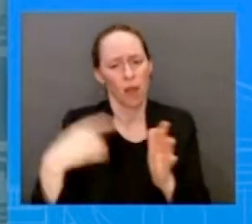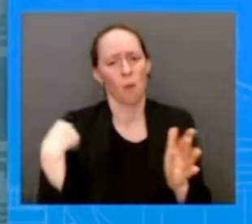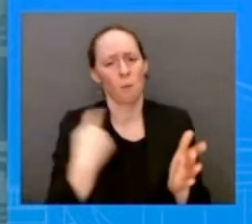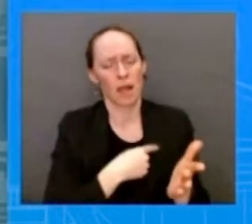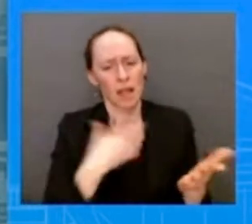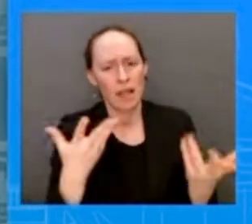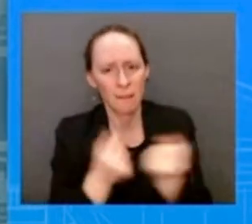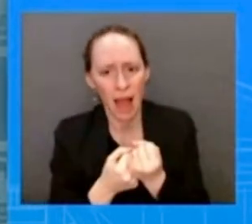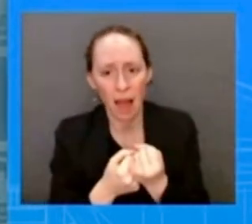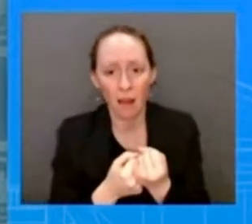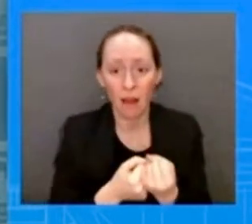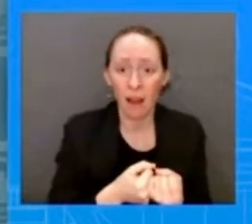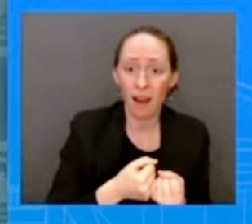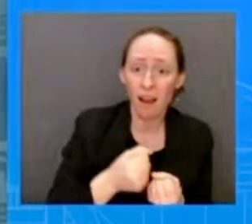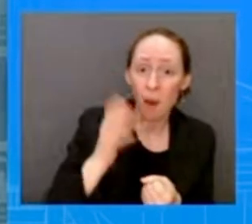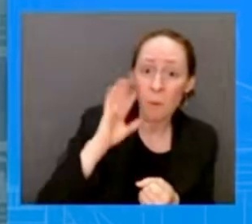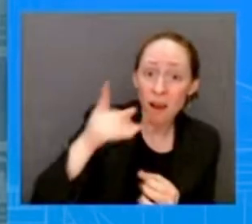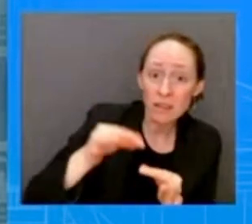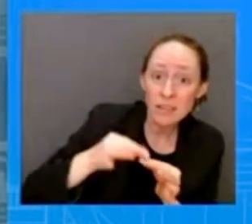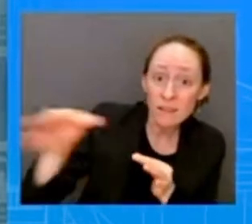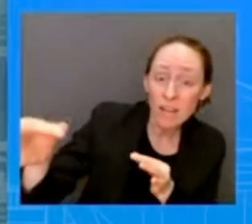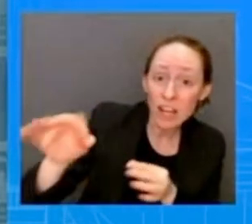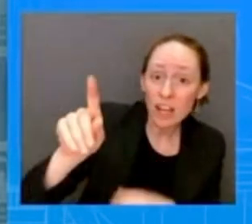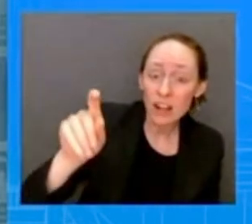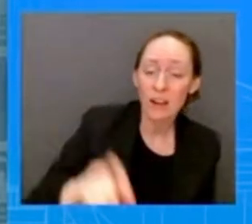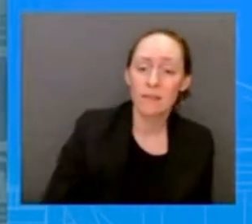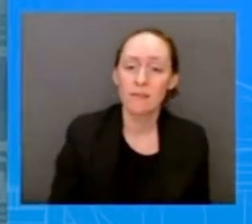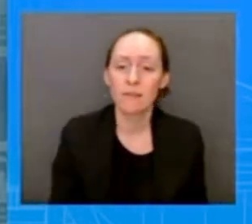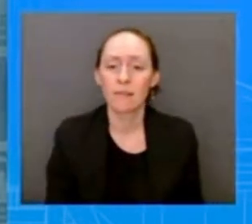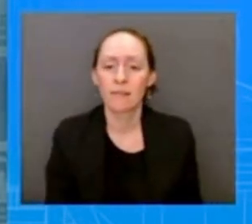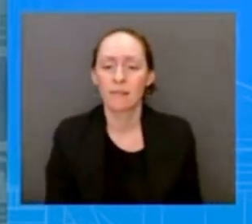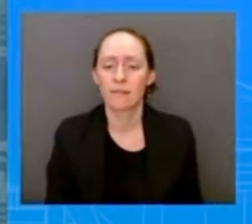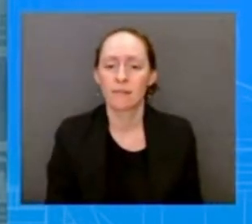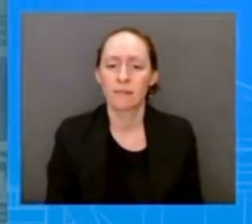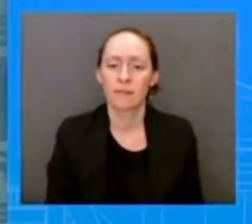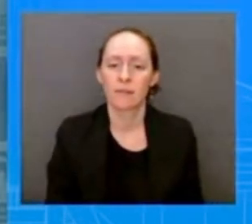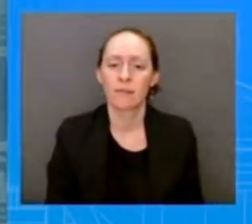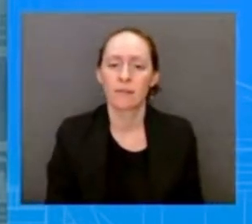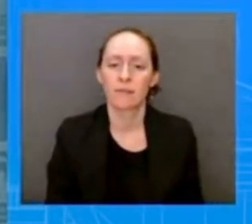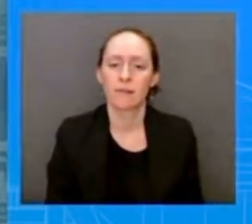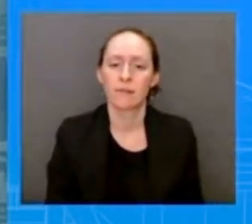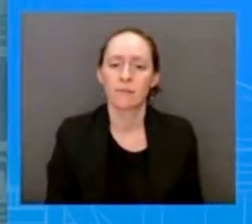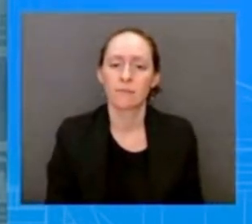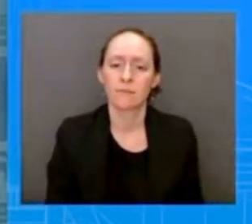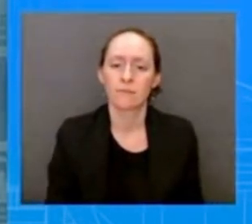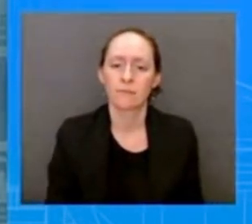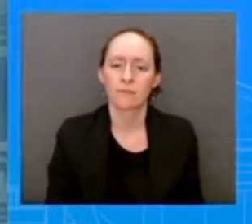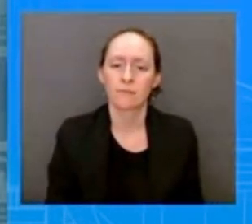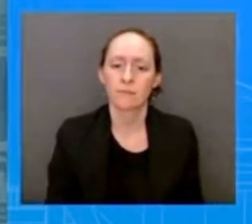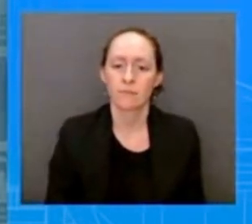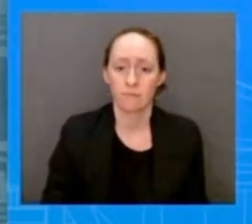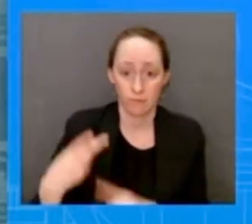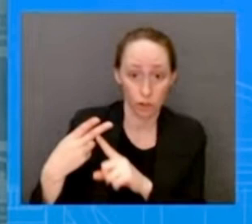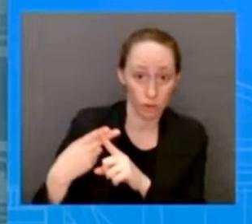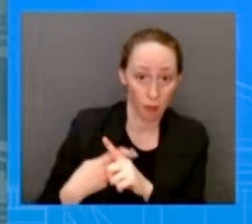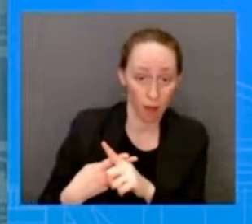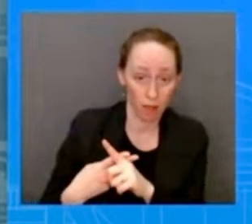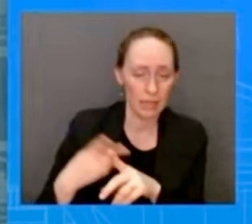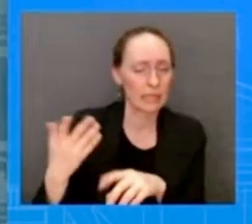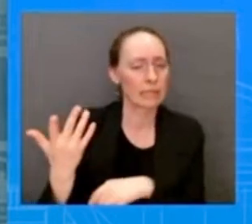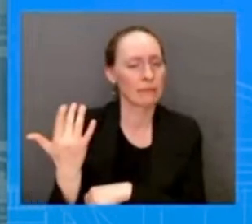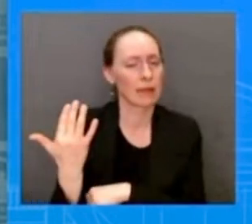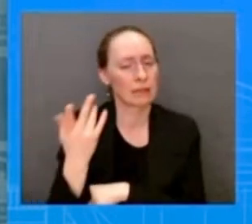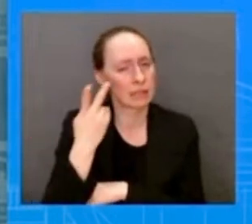For 2 months, right? Well, there's two parts to that, right? We're going to extend it for 2 months, depending on the decision, right? That'll be 2 months after the decision, or